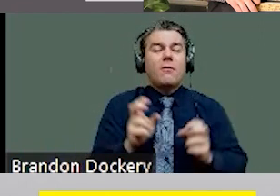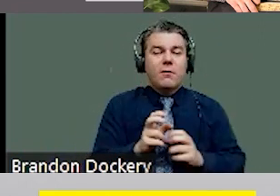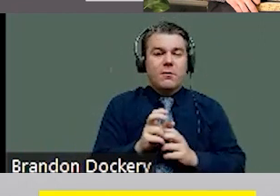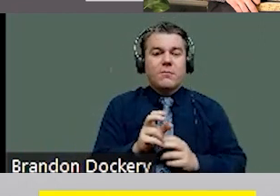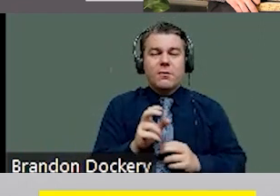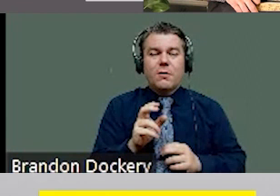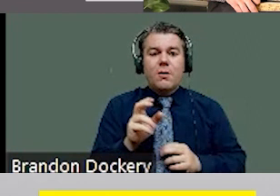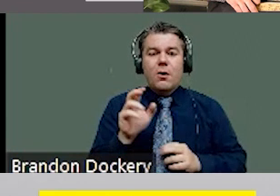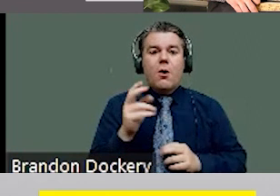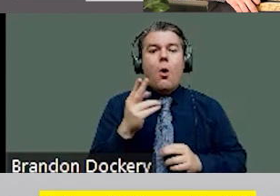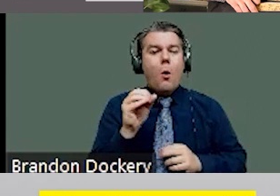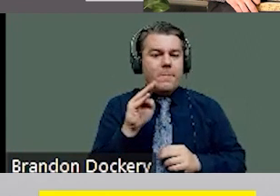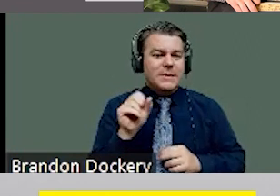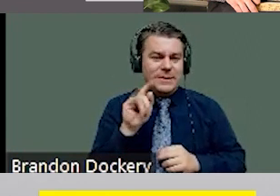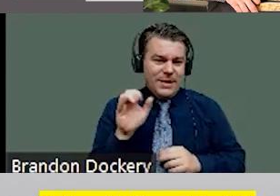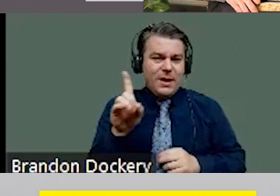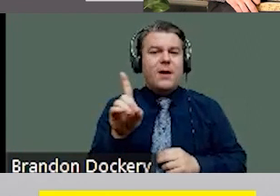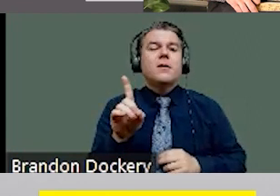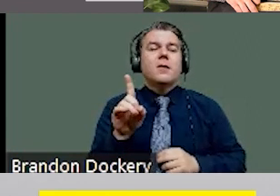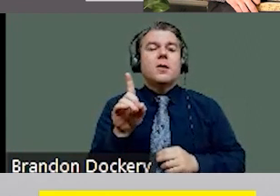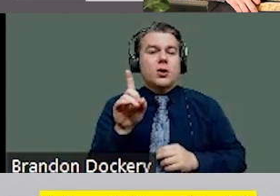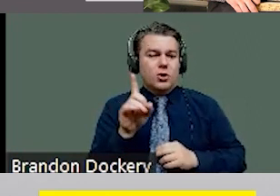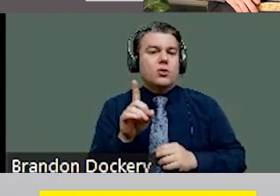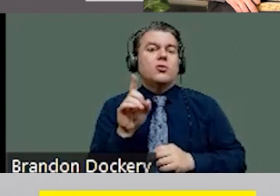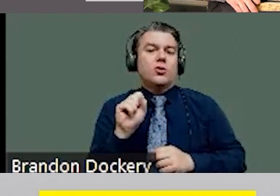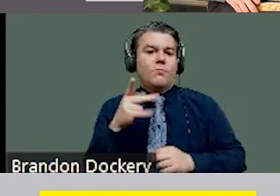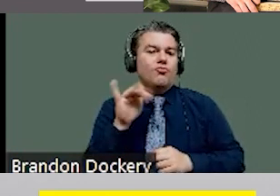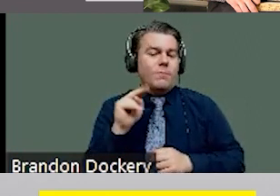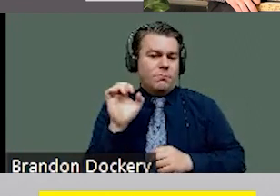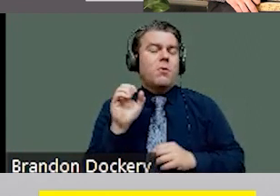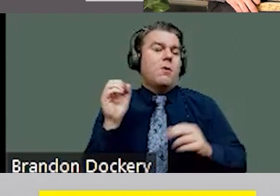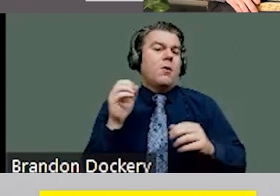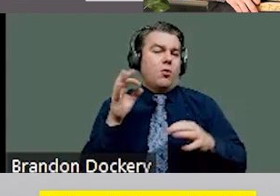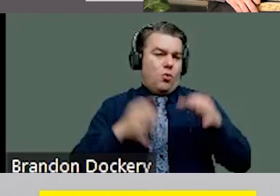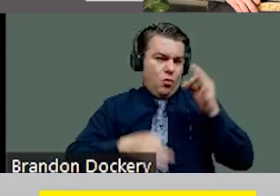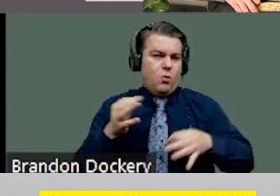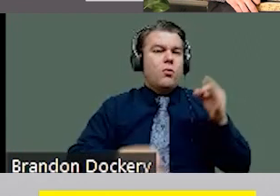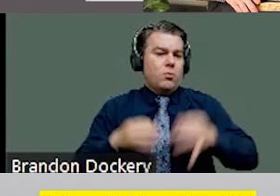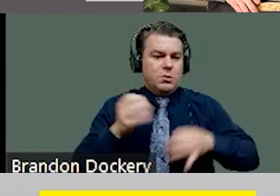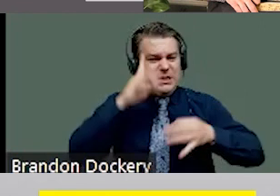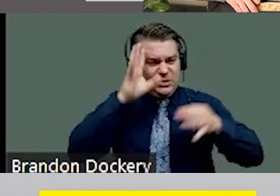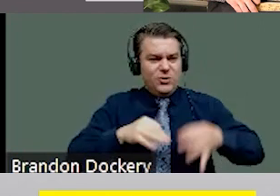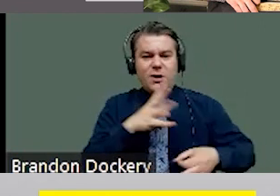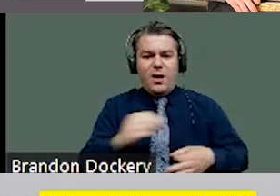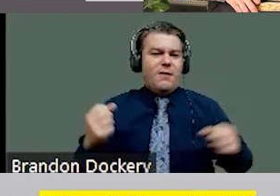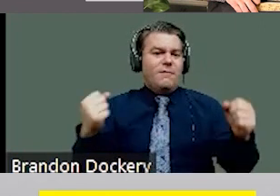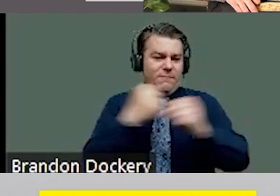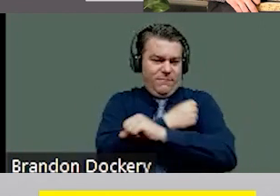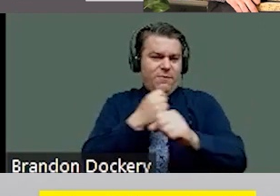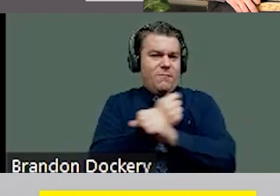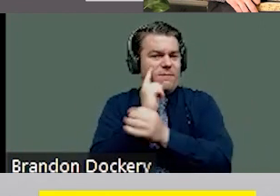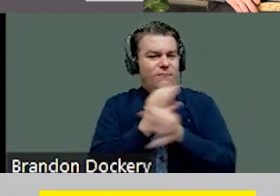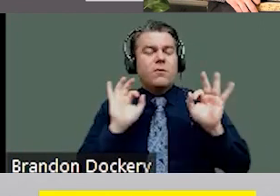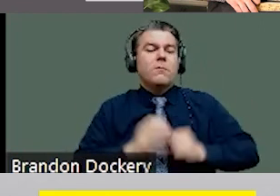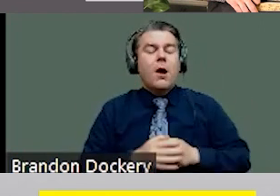The Olmstead Supreme Court Decision and Freedom Fighters. And the reason I chose this is because I think